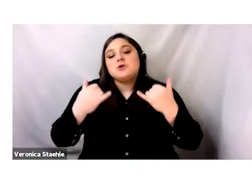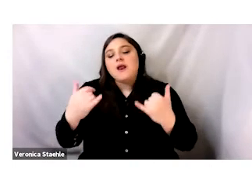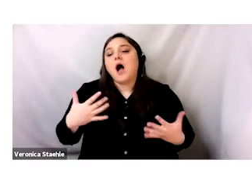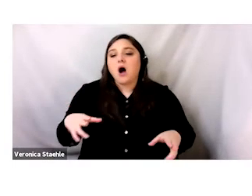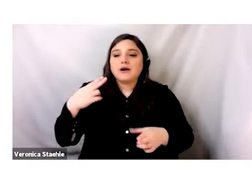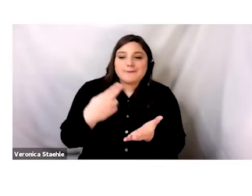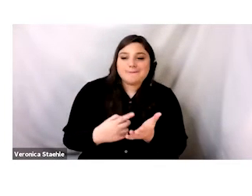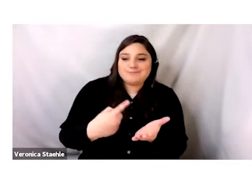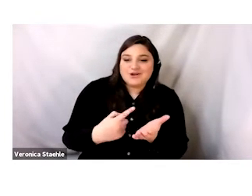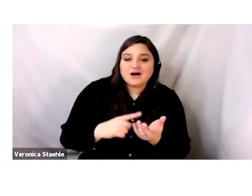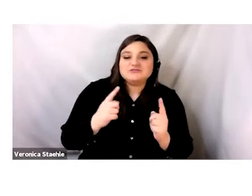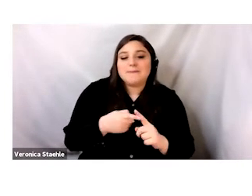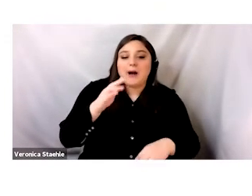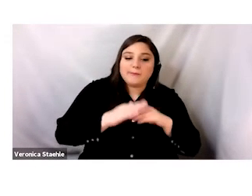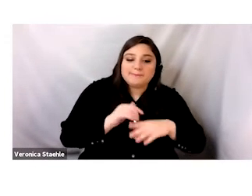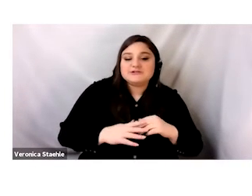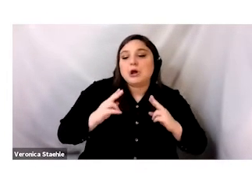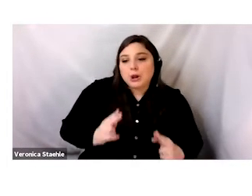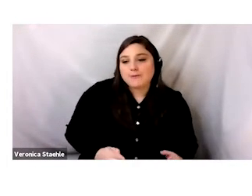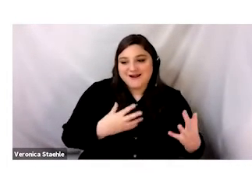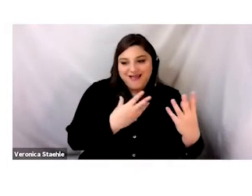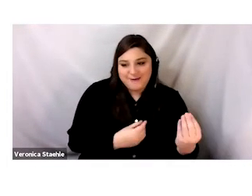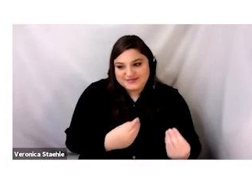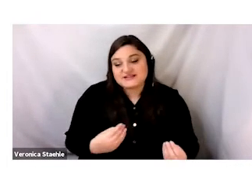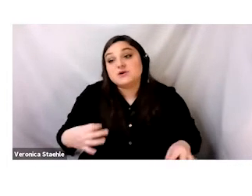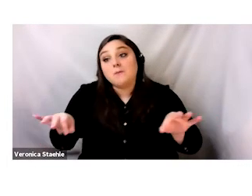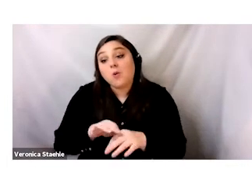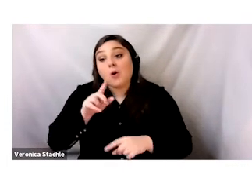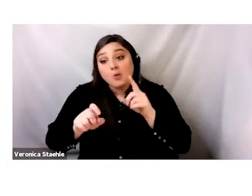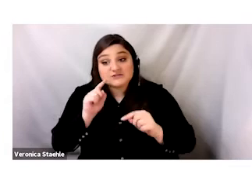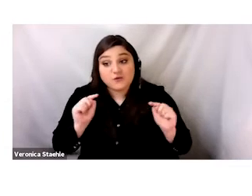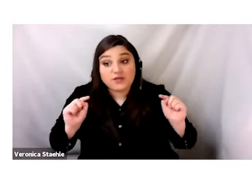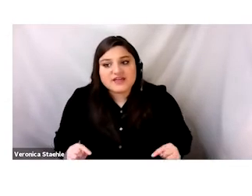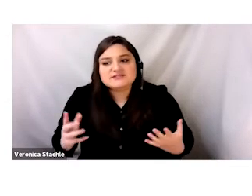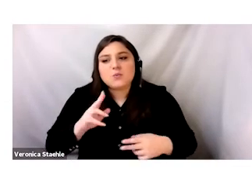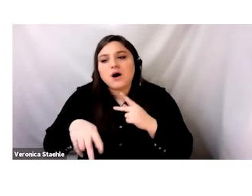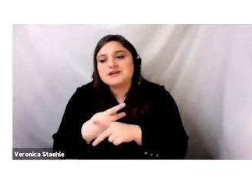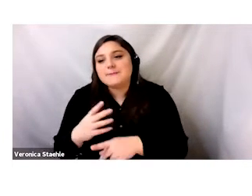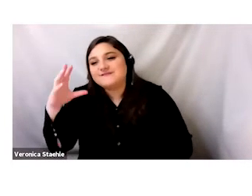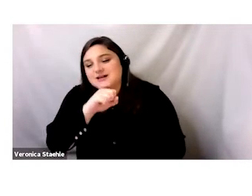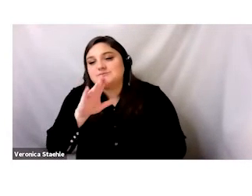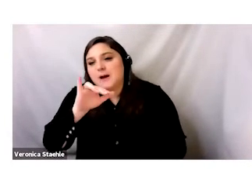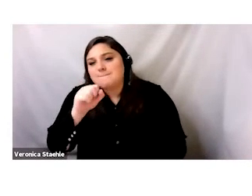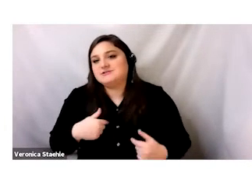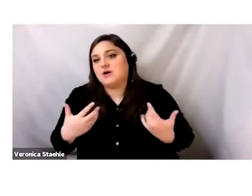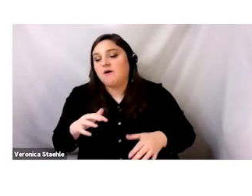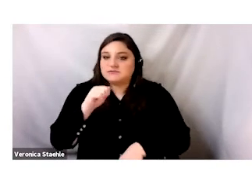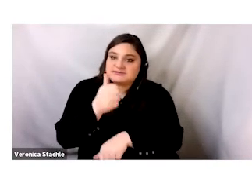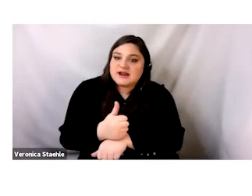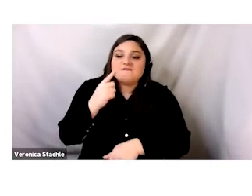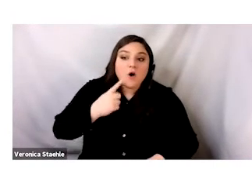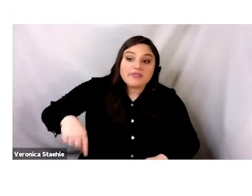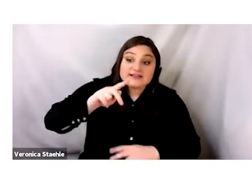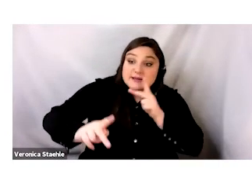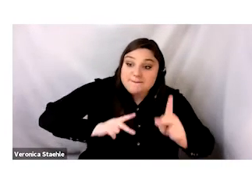on my little tangent. Okay, so questions to consider here. What assumptions and biases do I have about the people and communities whom this